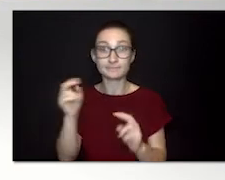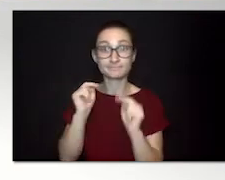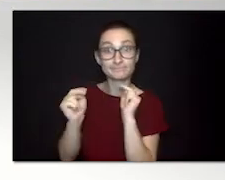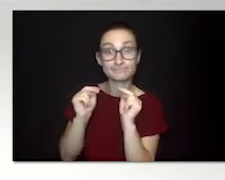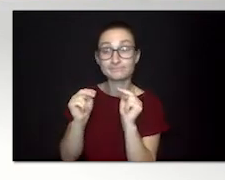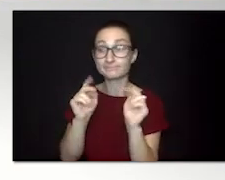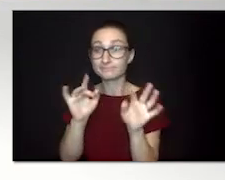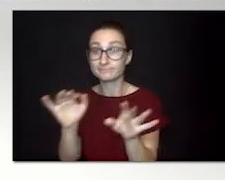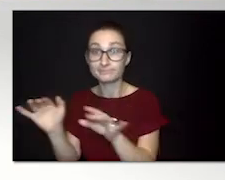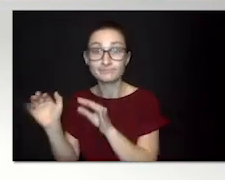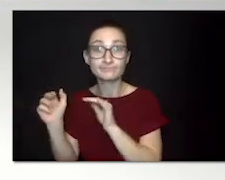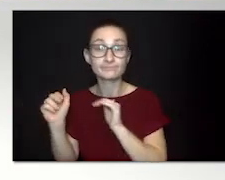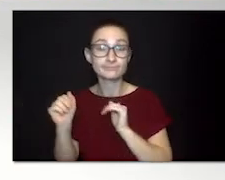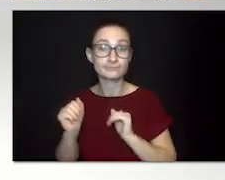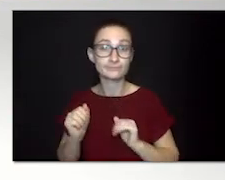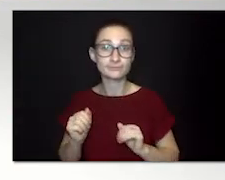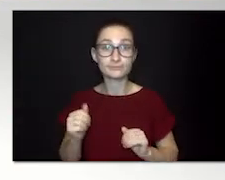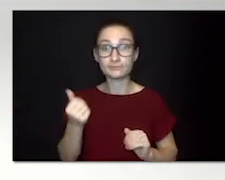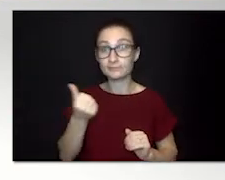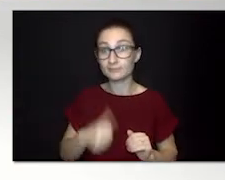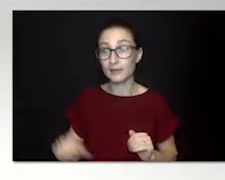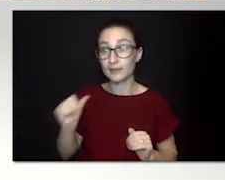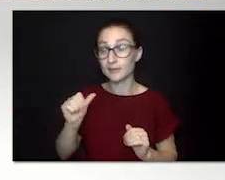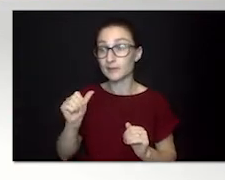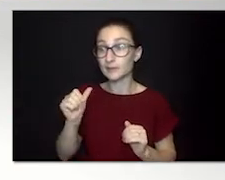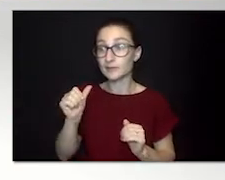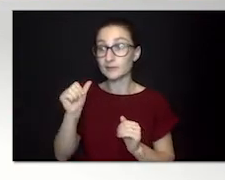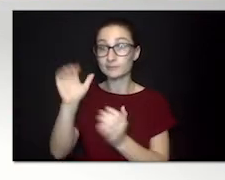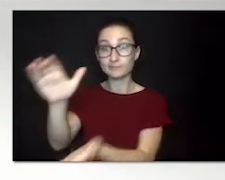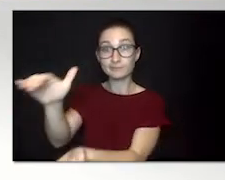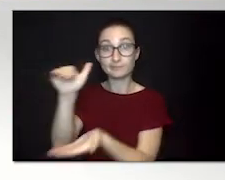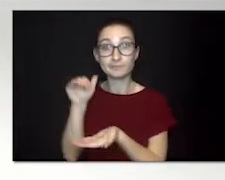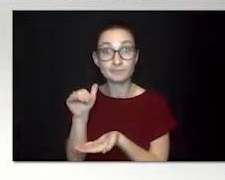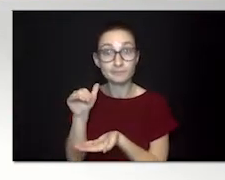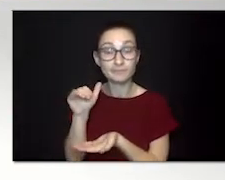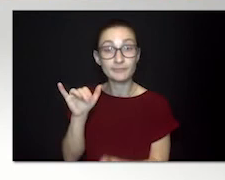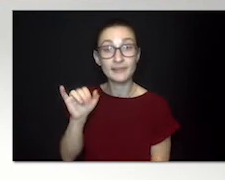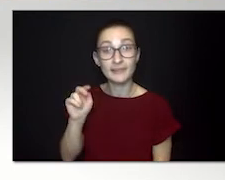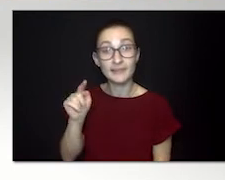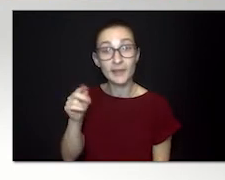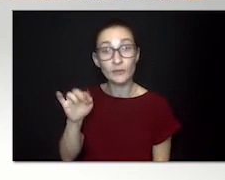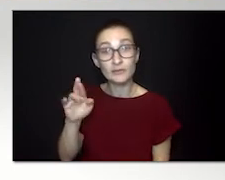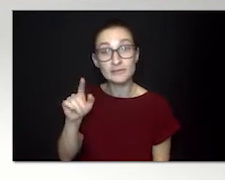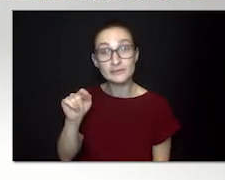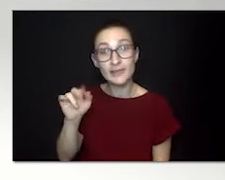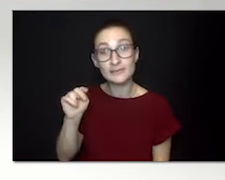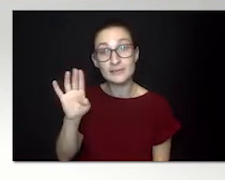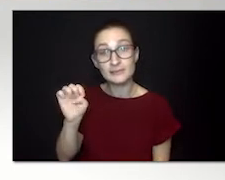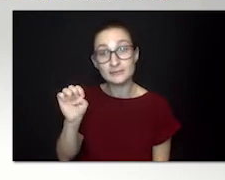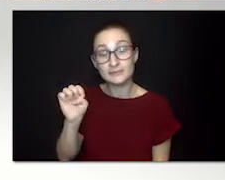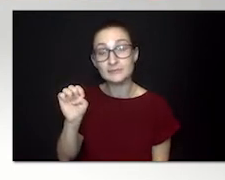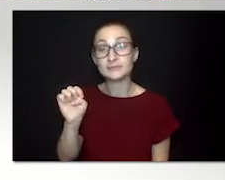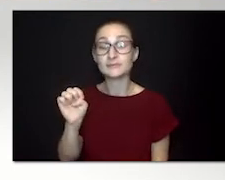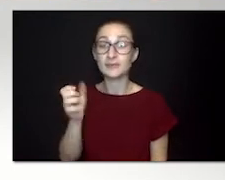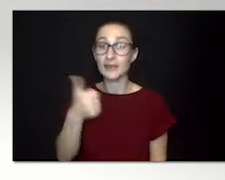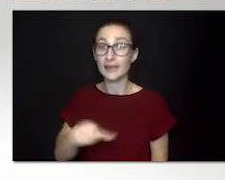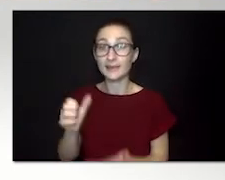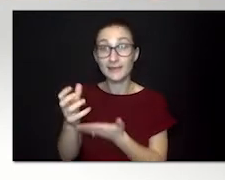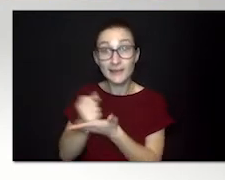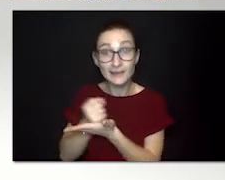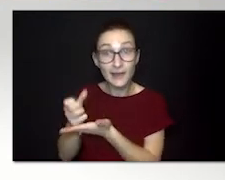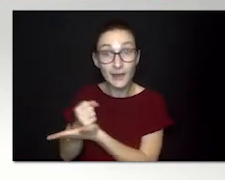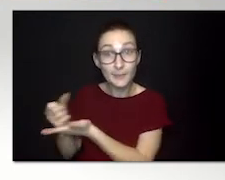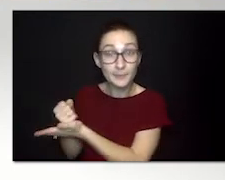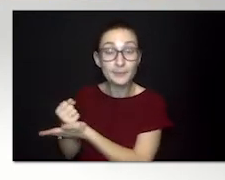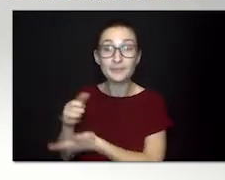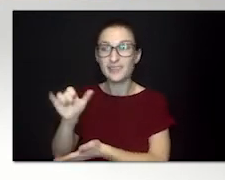settlement that was reached? Was there assets that they inherited that have to be counted on the annual inventory? Do they have income